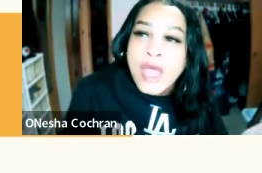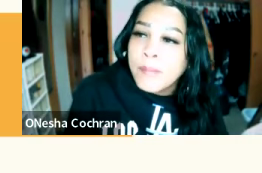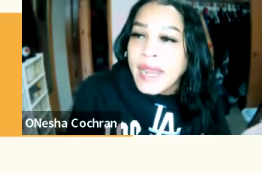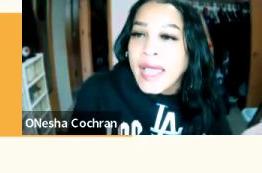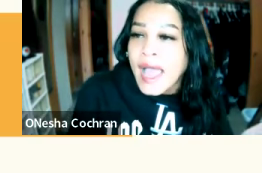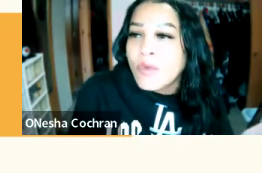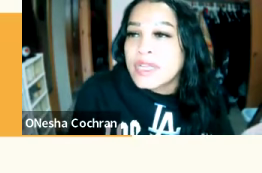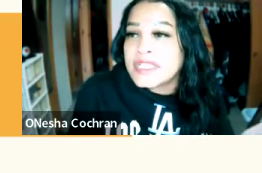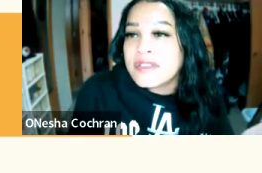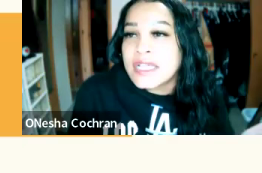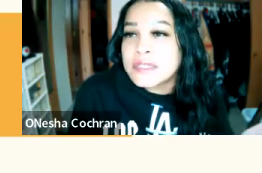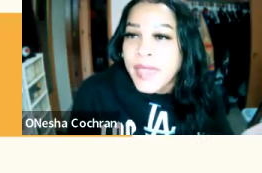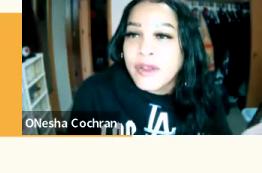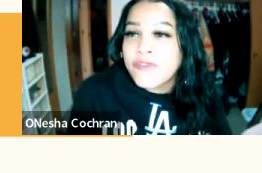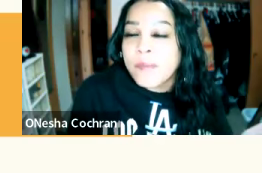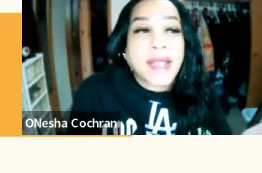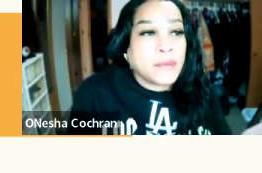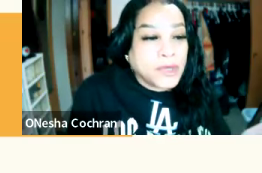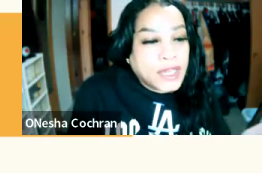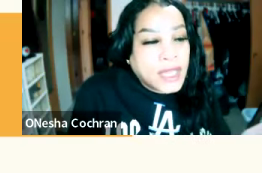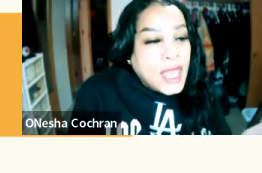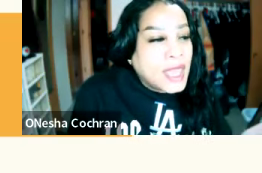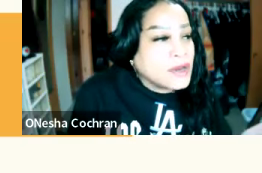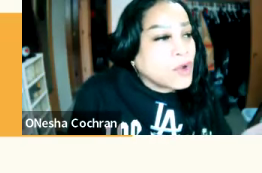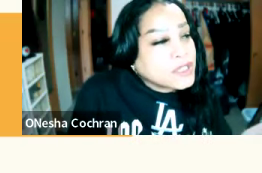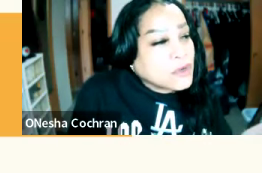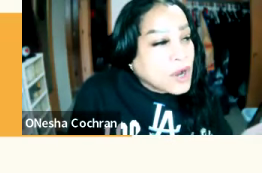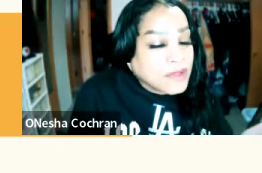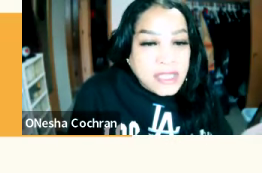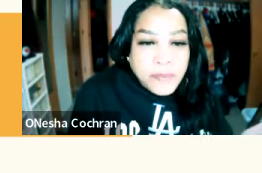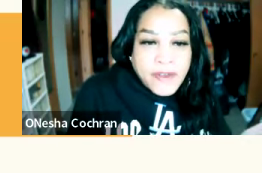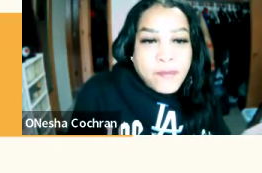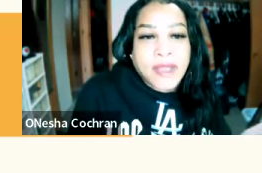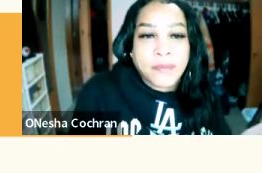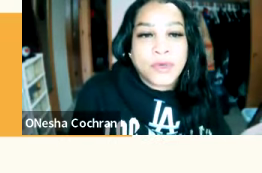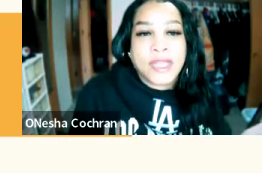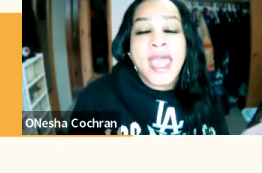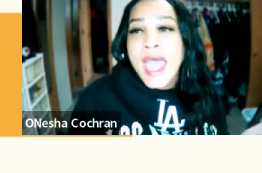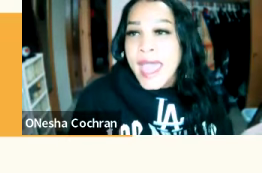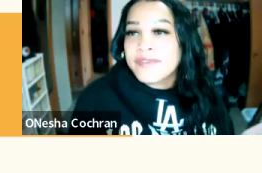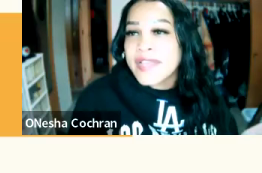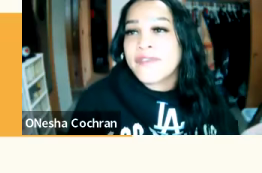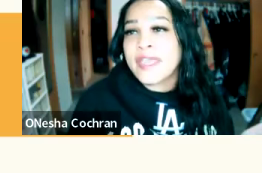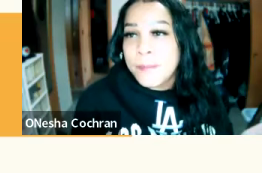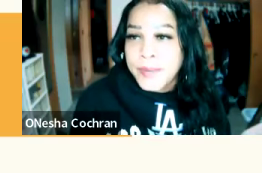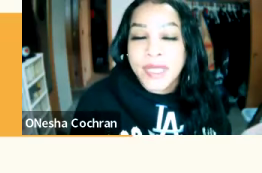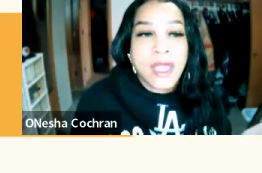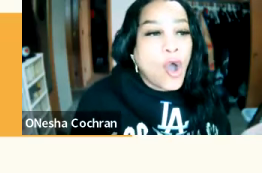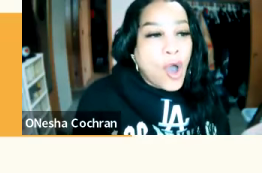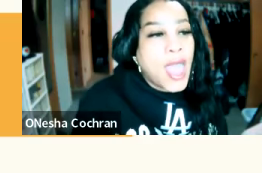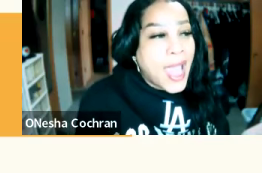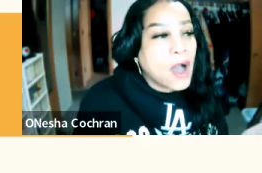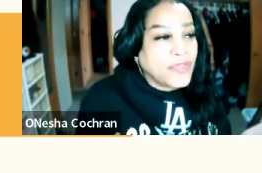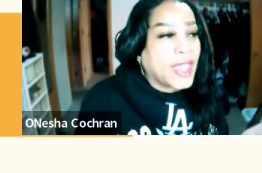like real, but I want to see things better for my community. And in order to work things better for my community, I have to have an